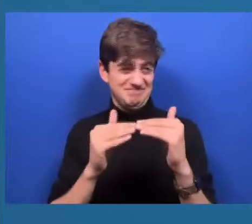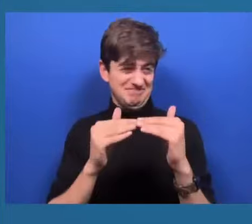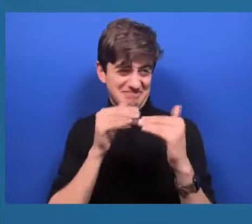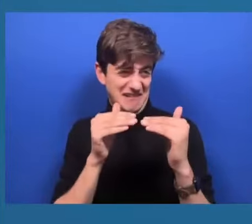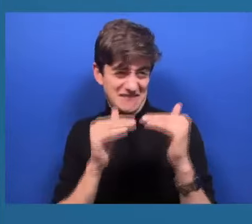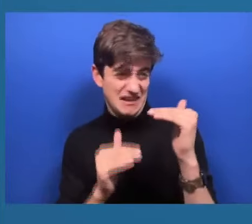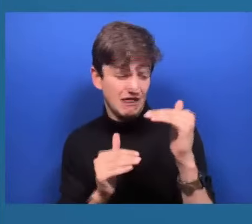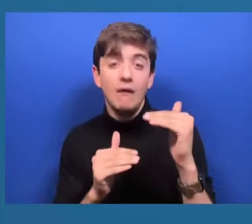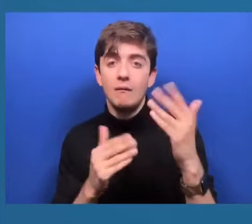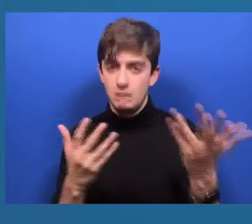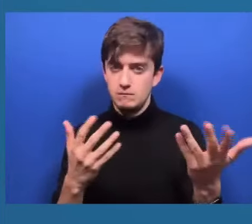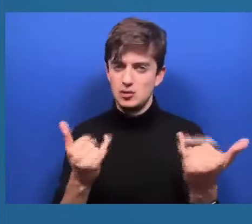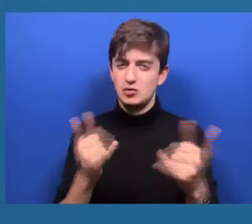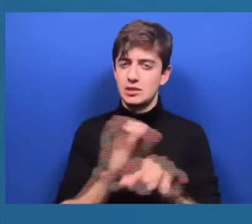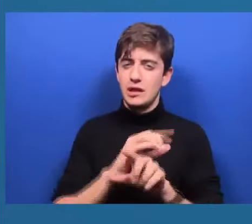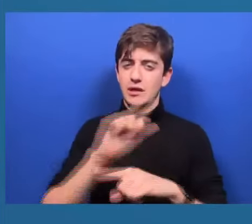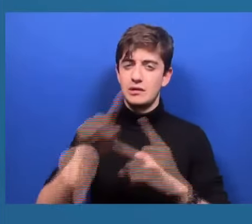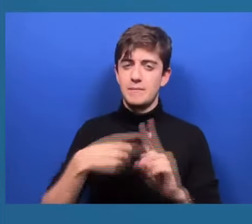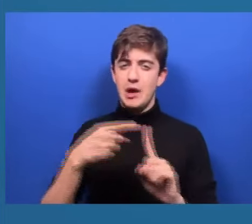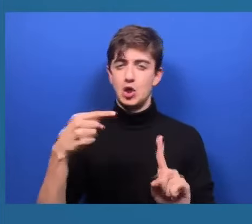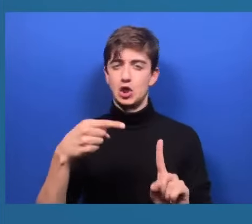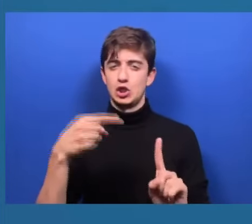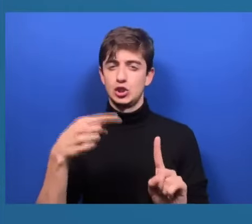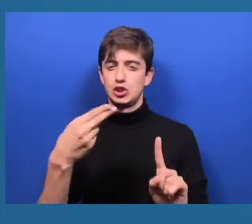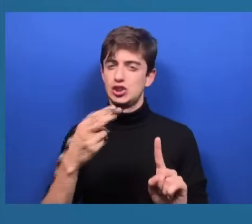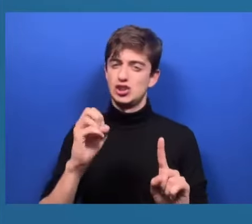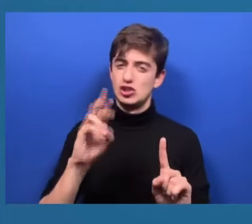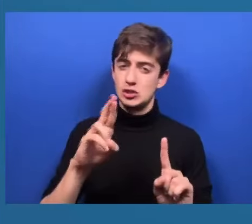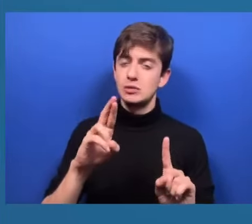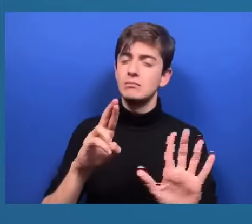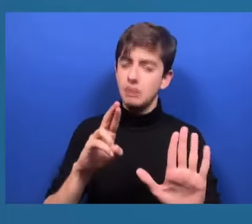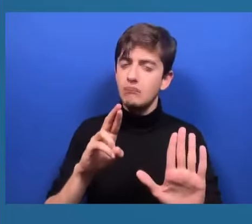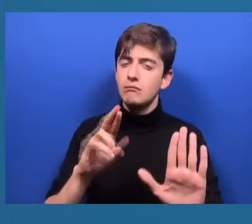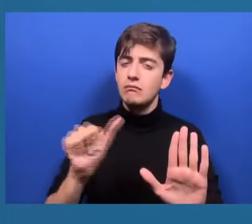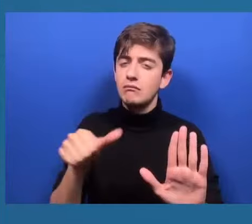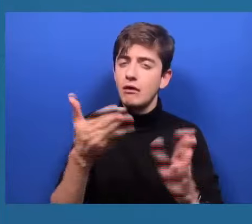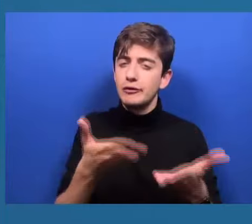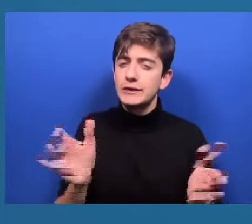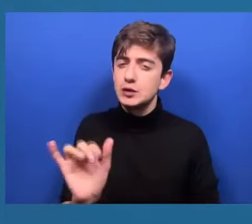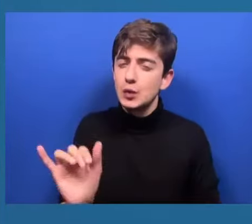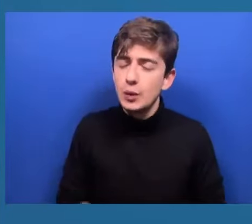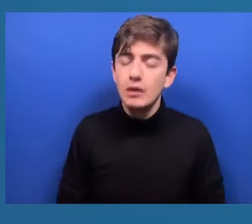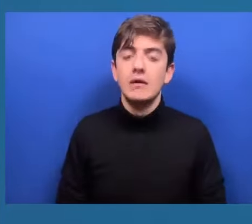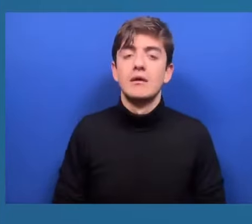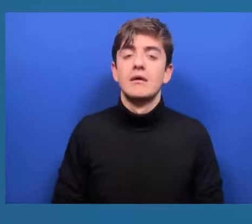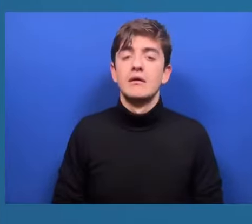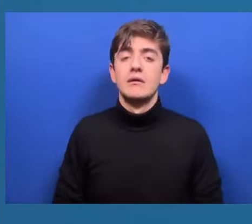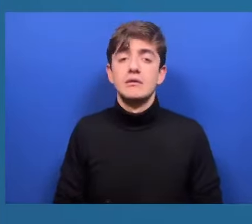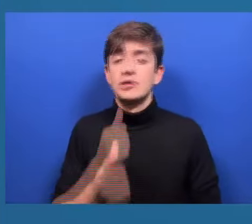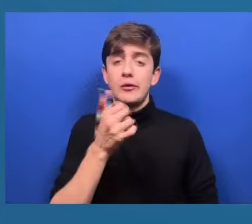is about her, but it's about a bunch of other things too. Don't be mistaken.